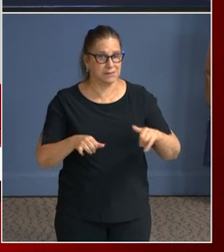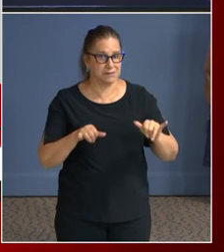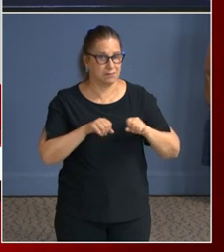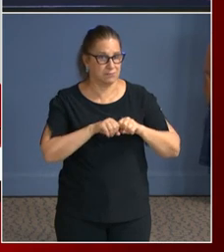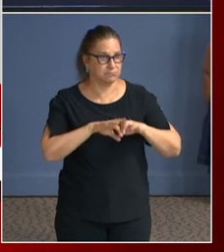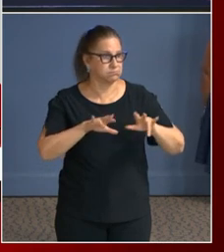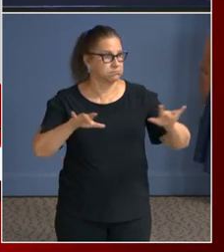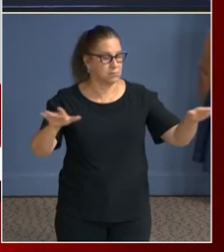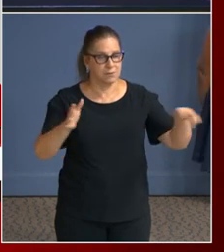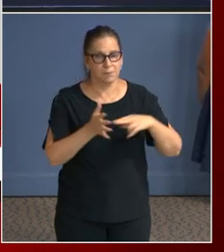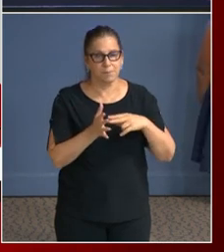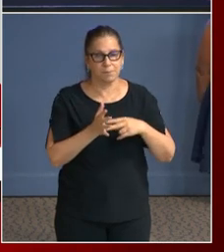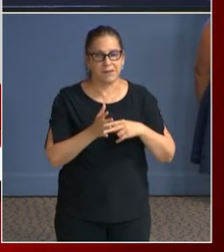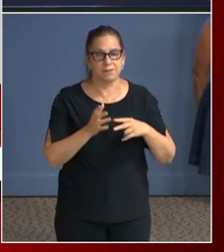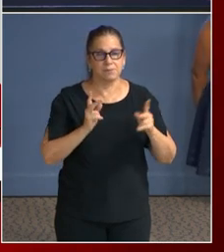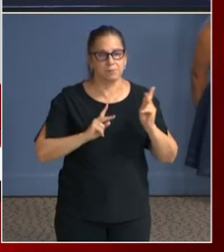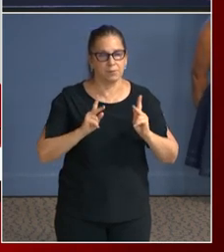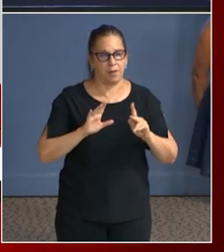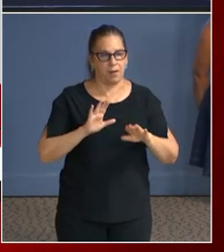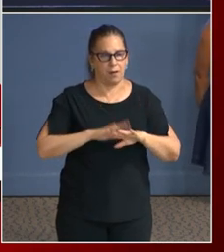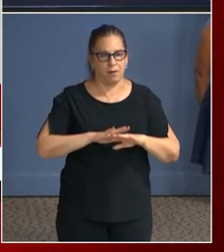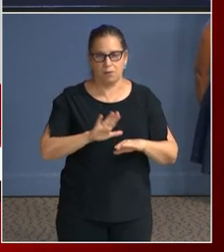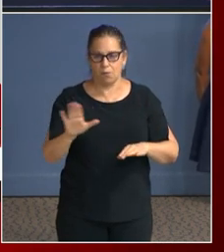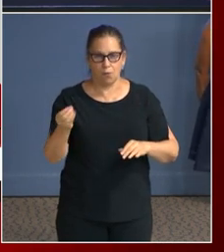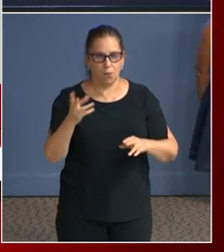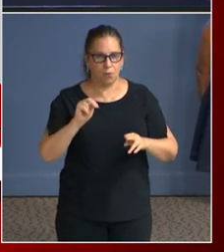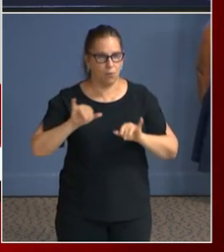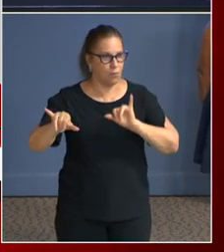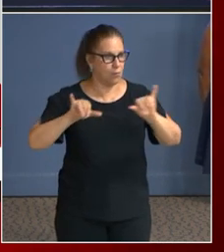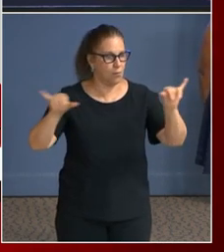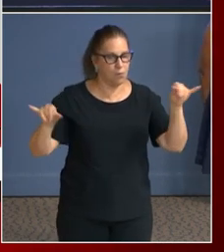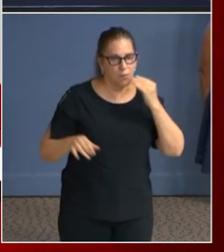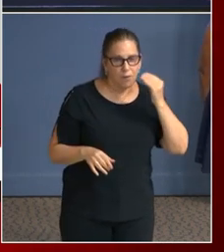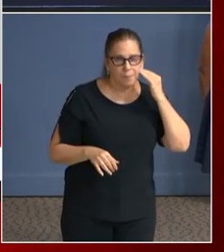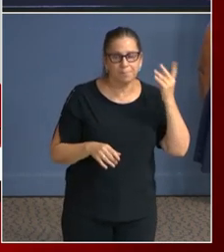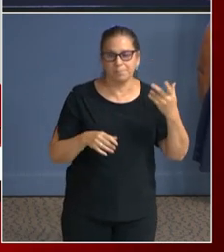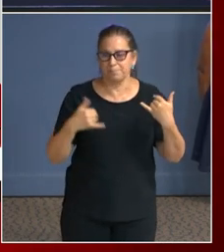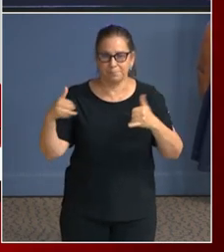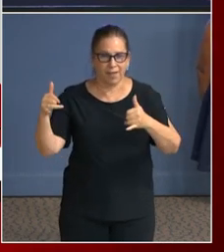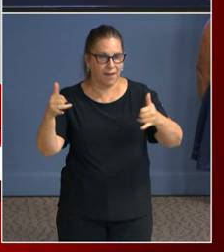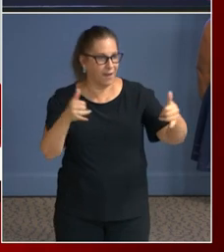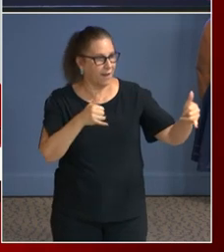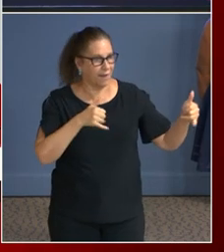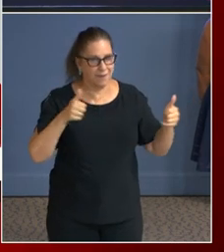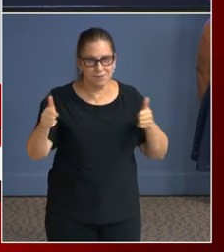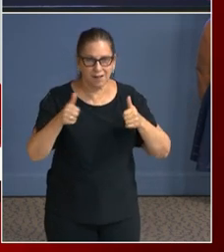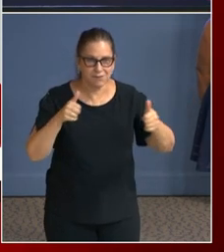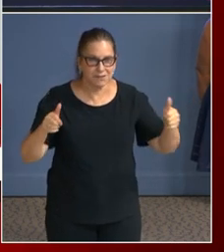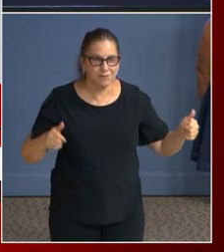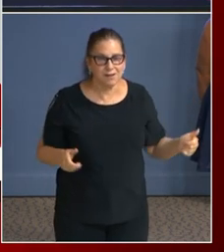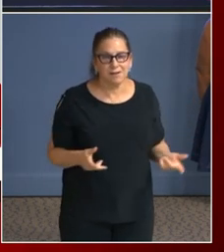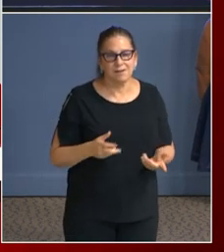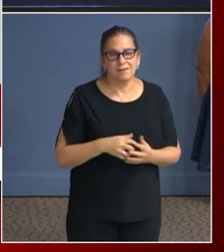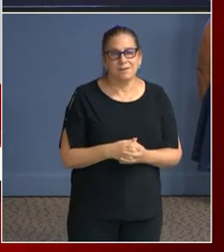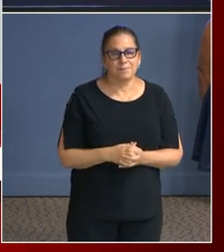serious health risks, so do fireworks. So whatever your plans are, the mayor and I hope